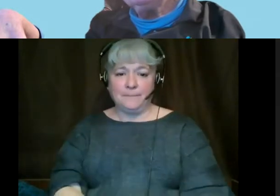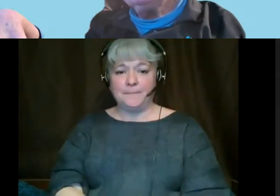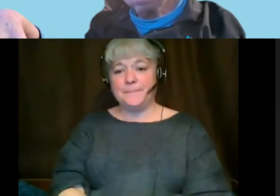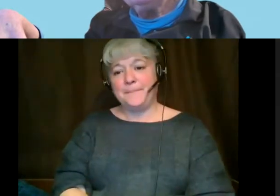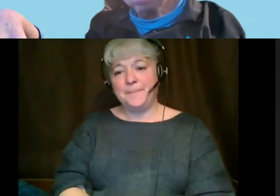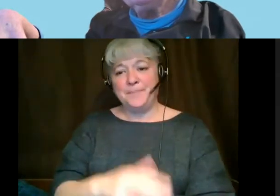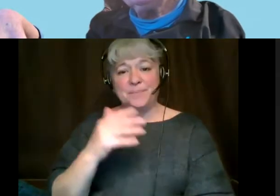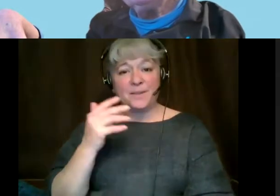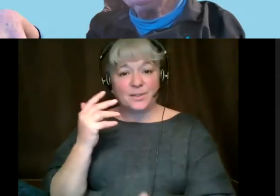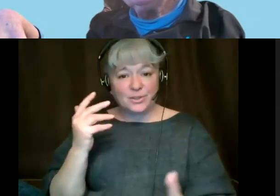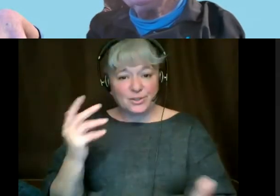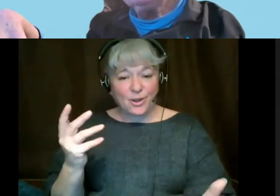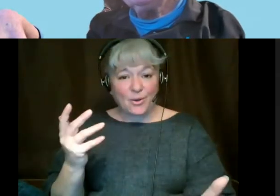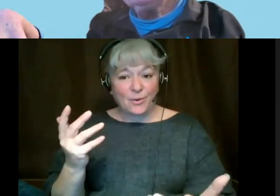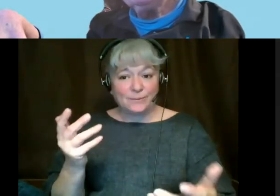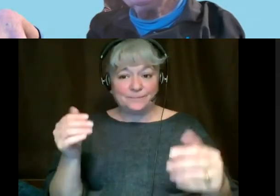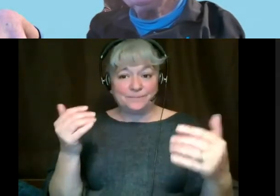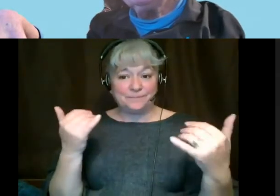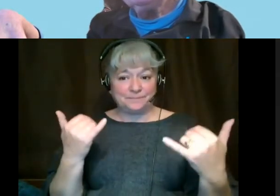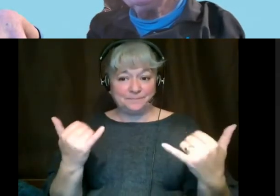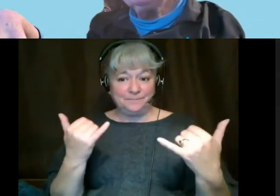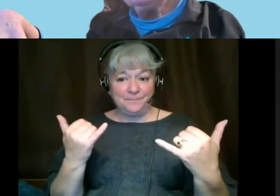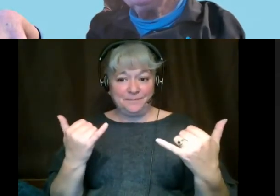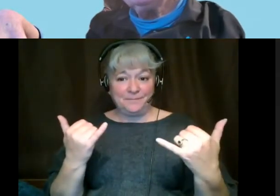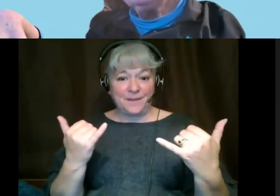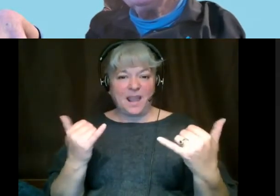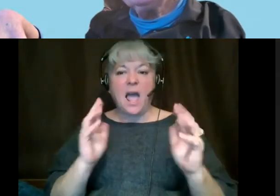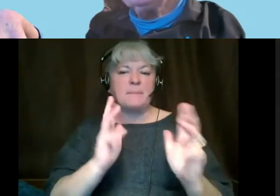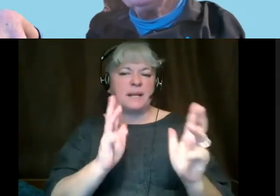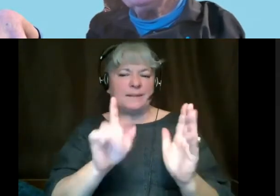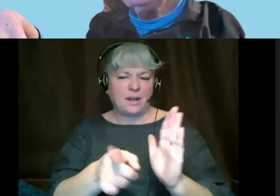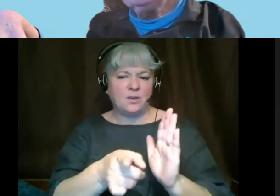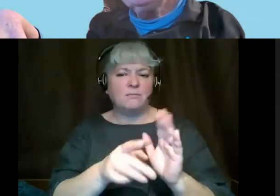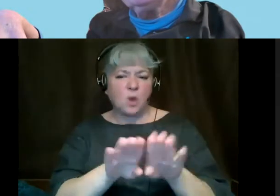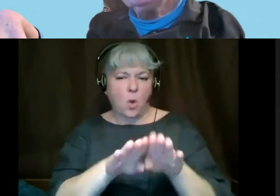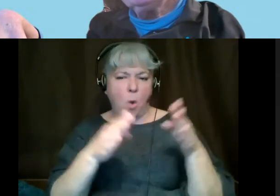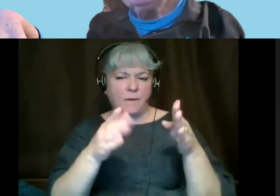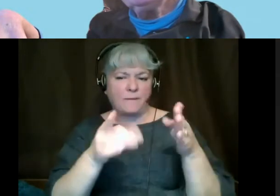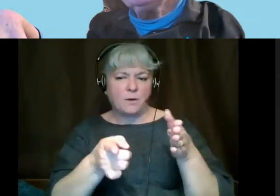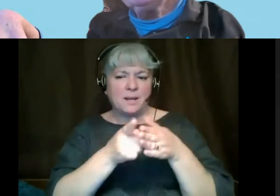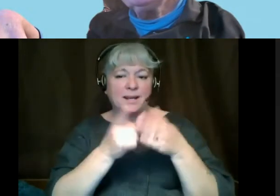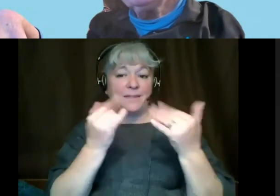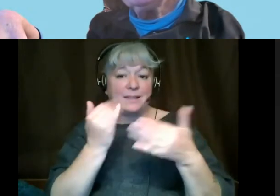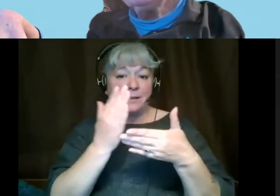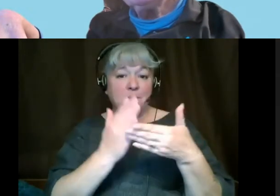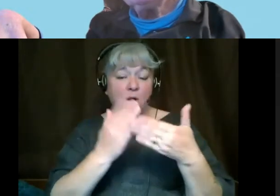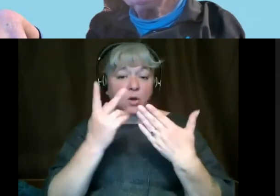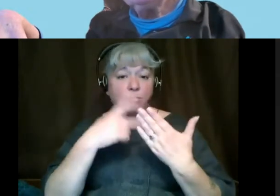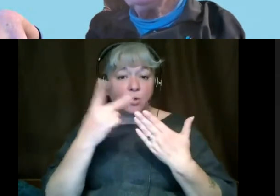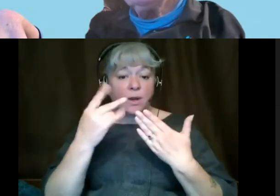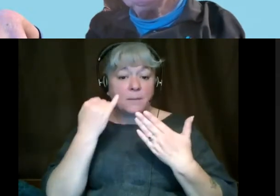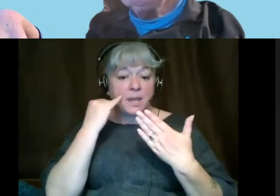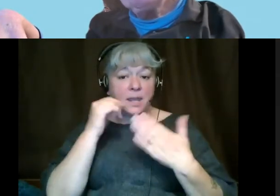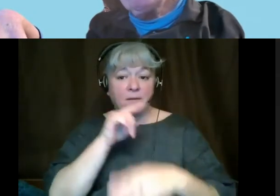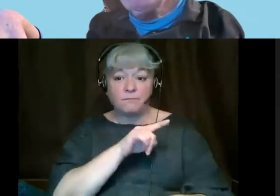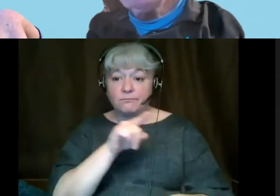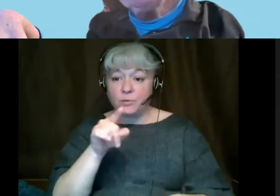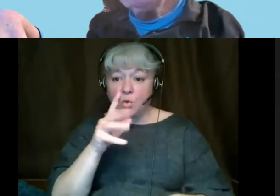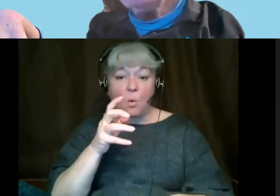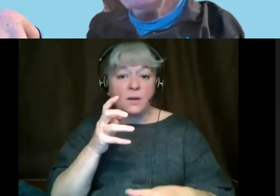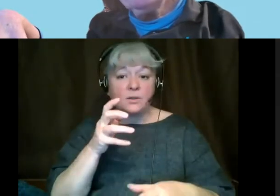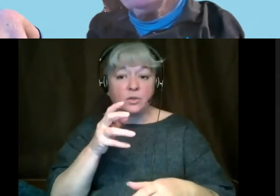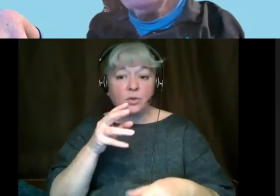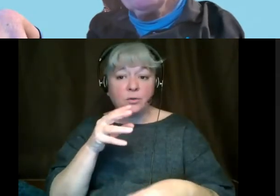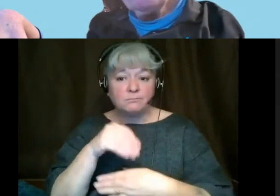So this is I'm going to leave that open just for a minute. This is the portion of our program where if anybody wants to come on